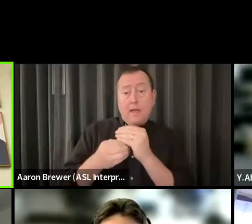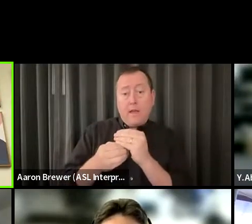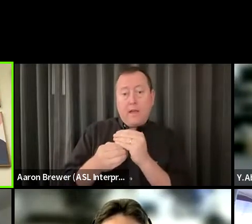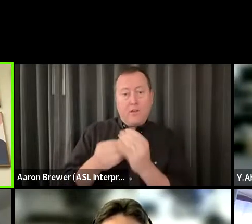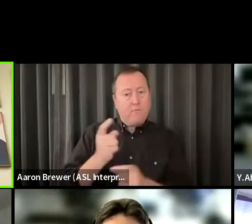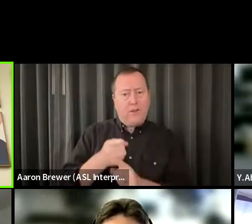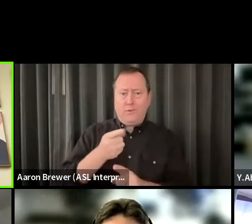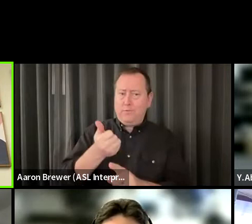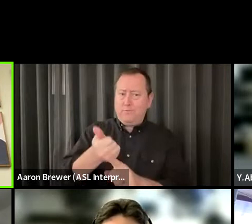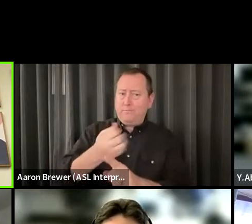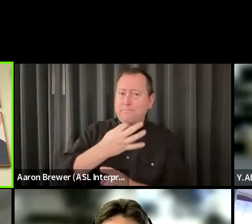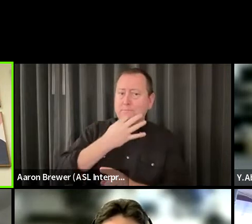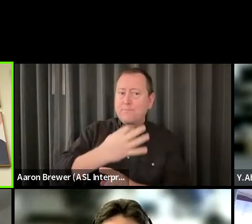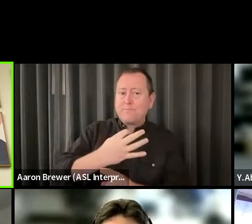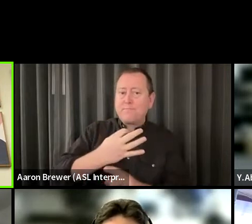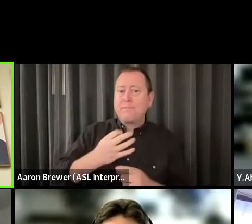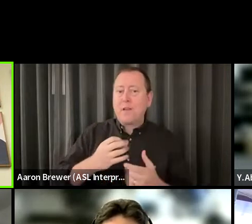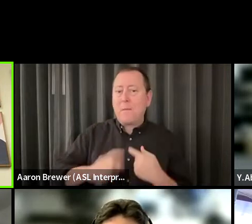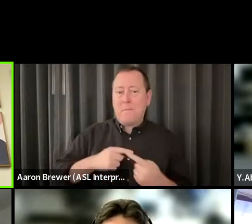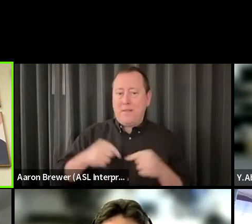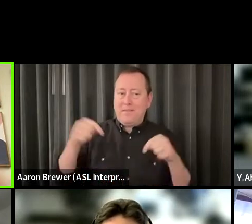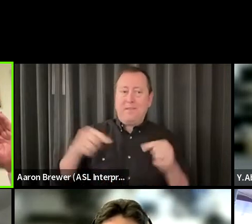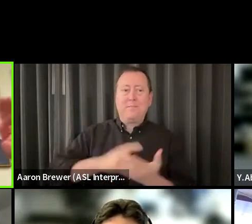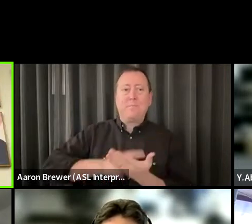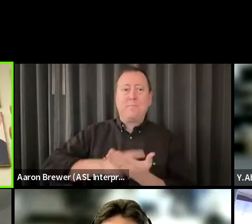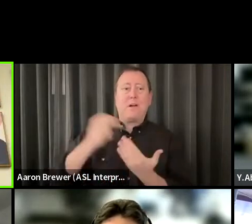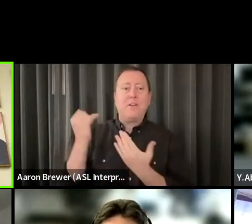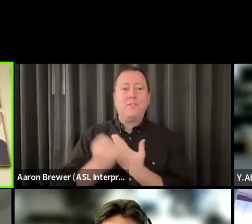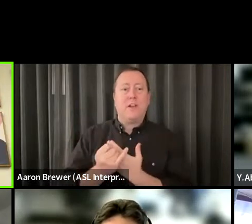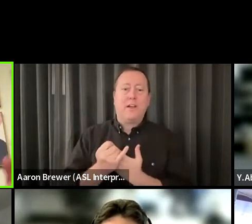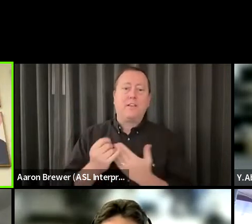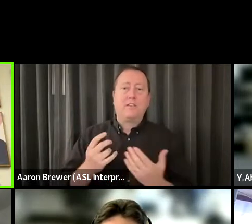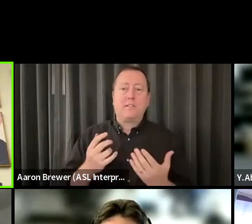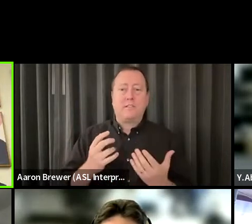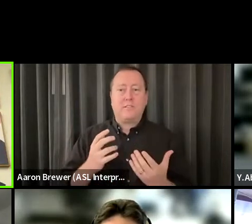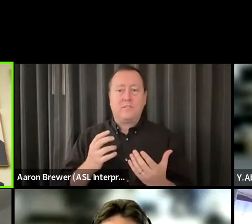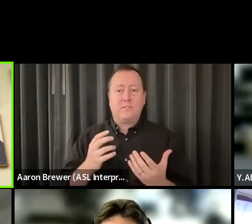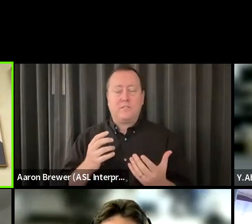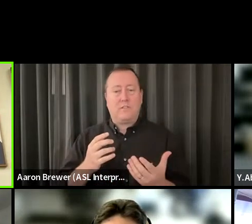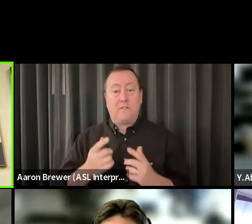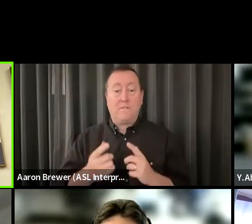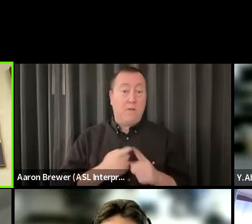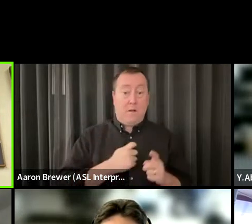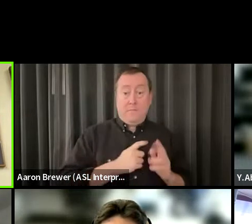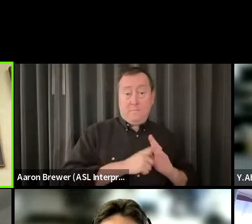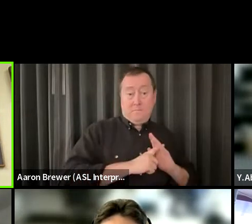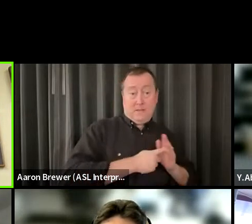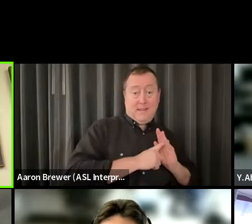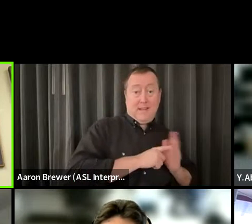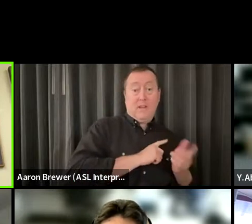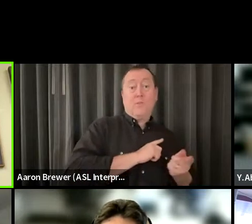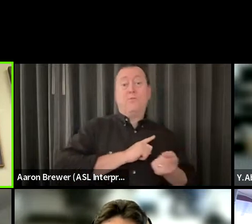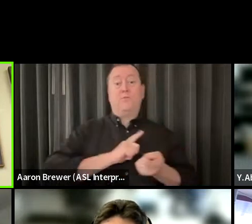you're the expert on what these projects look like from where we are now until when the doors open.